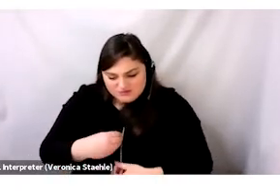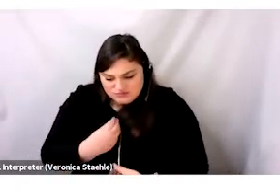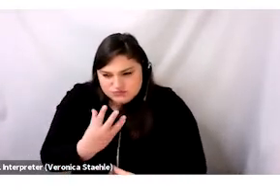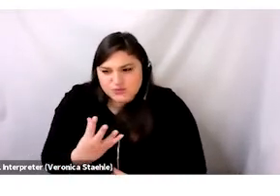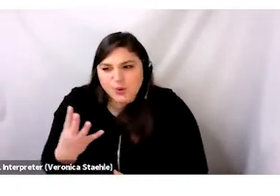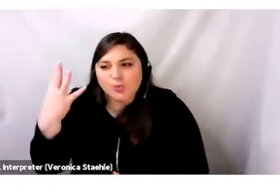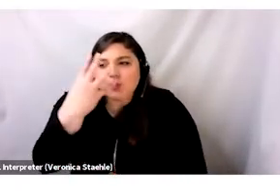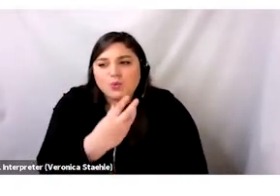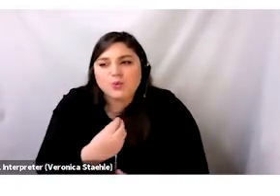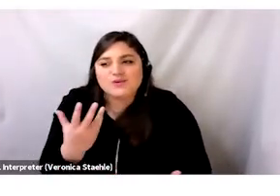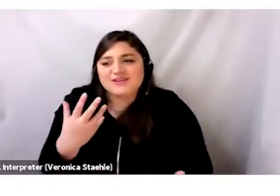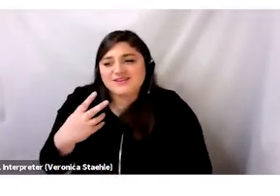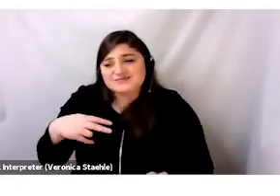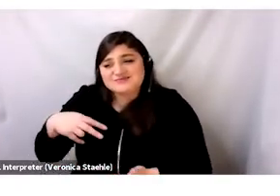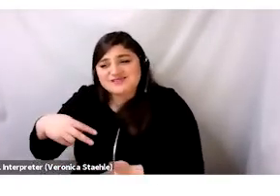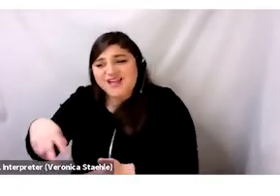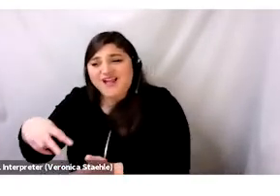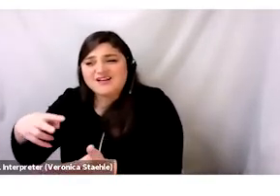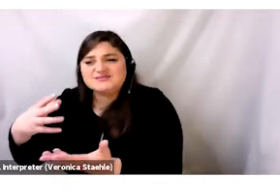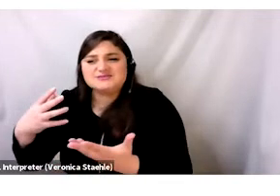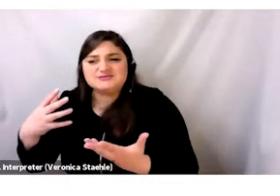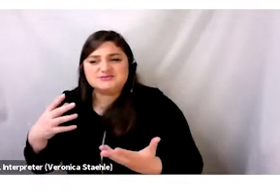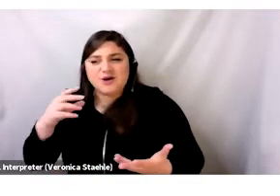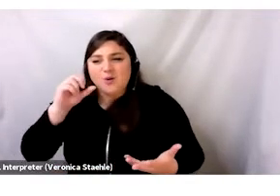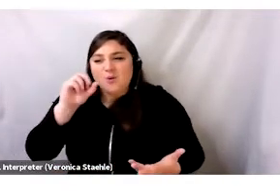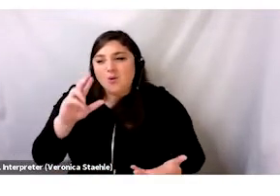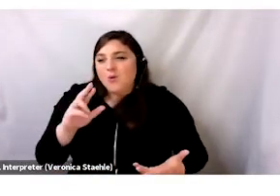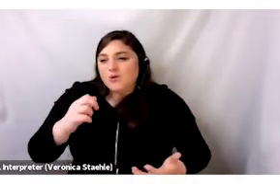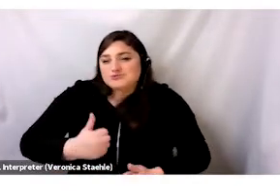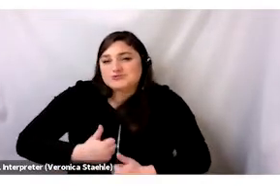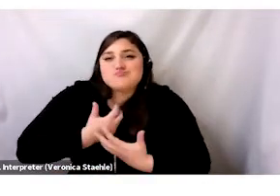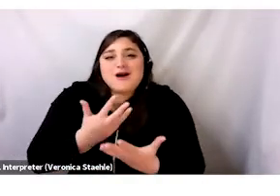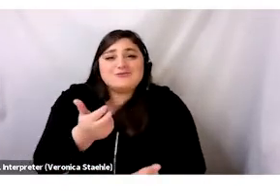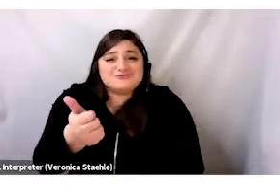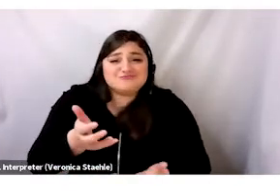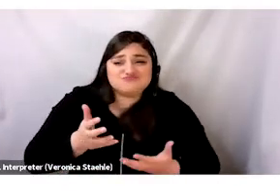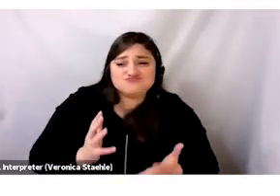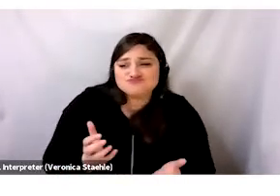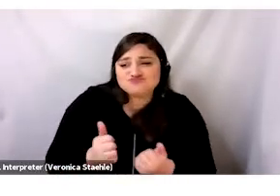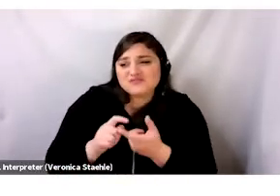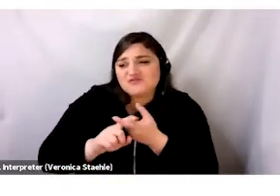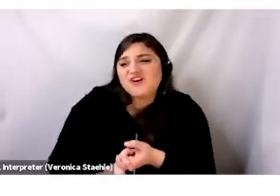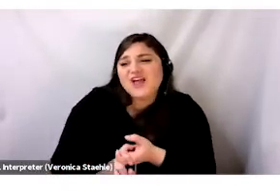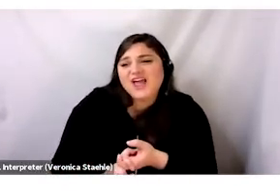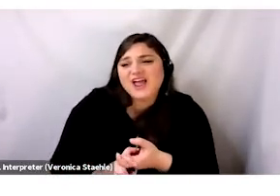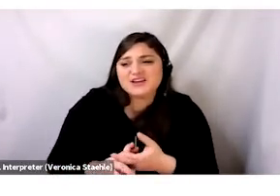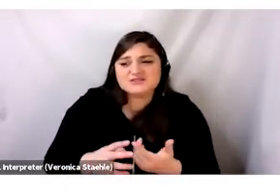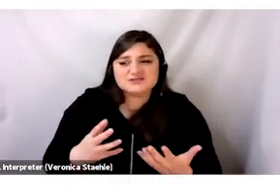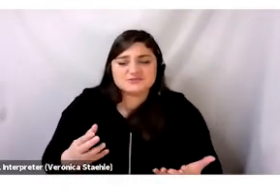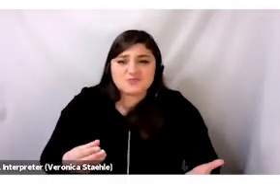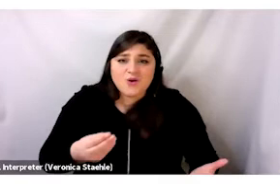a walk with a friend. Um, those types of things help ground us in our bodies and remind us